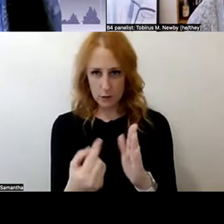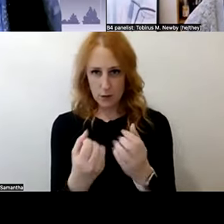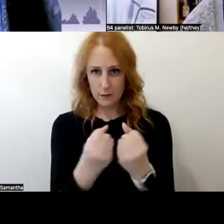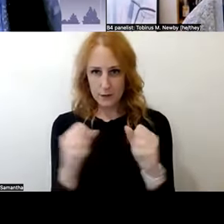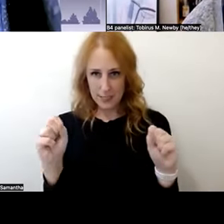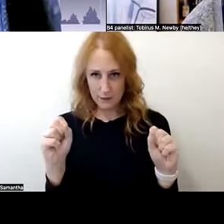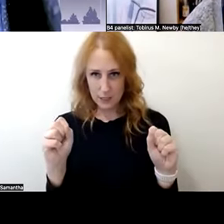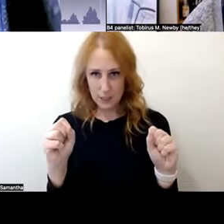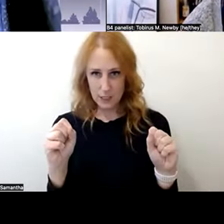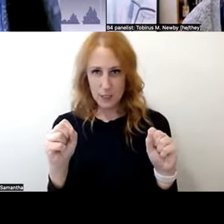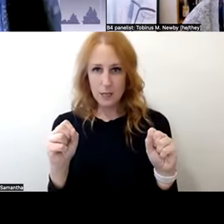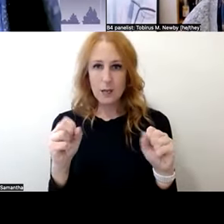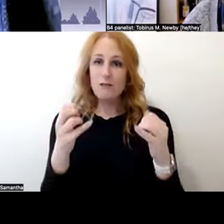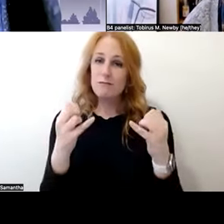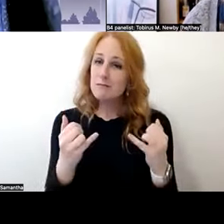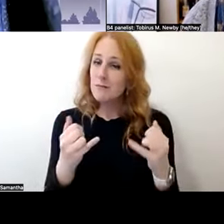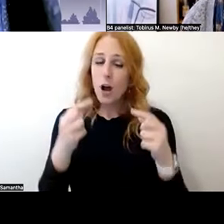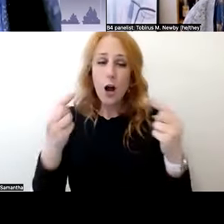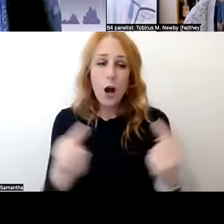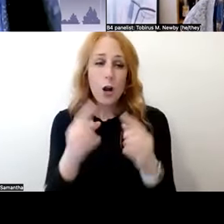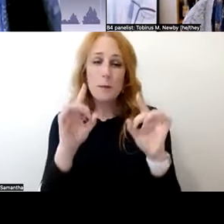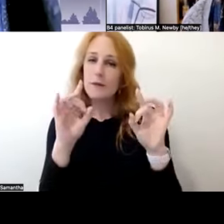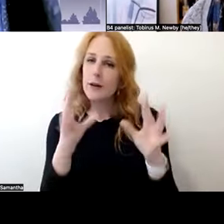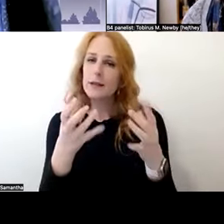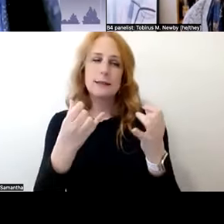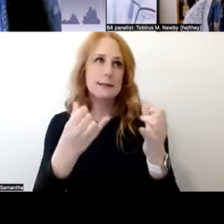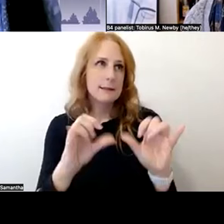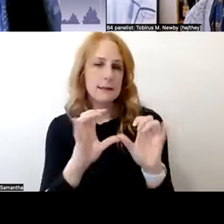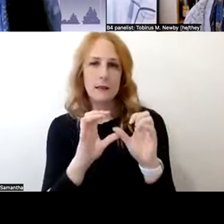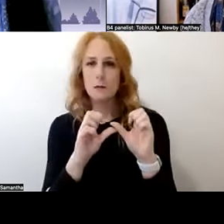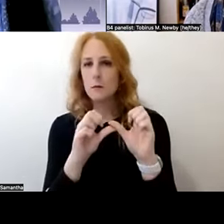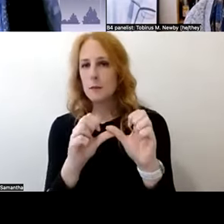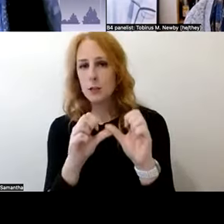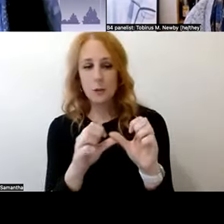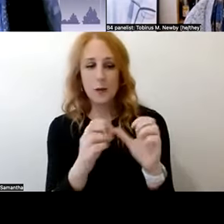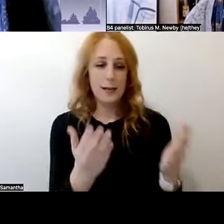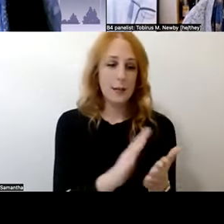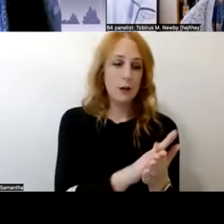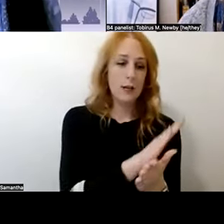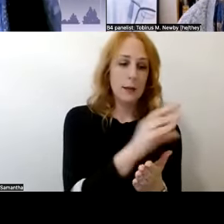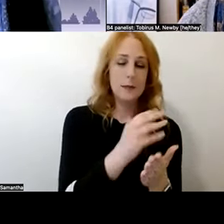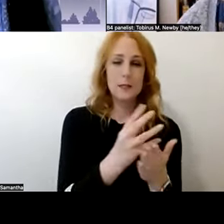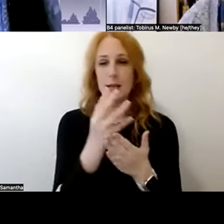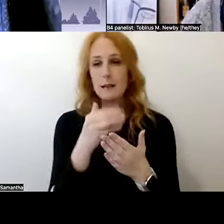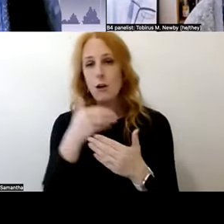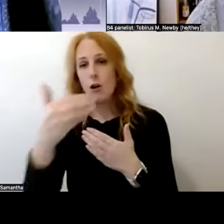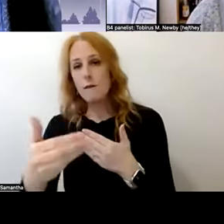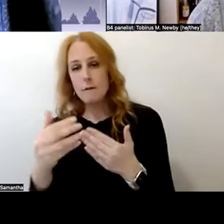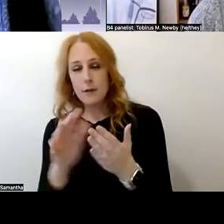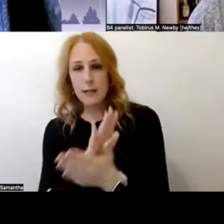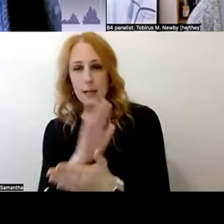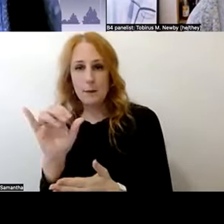and violence continues to be perpetuated both on and off campus? So Tobirus, I would love if you're able to speak to that